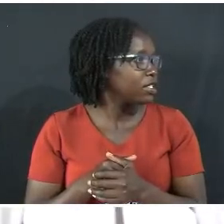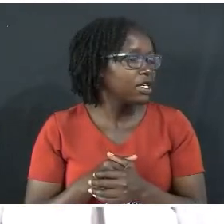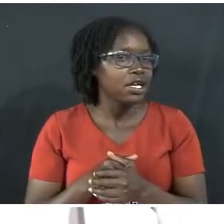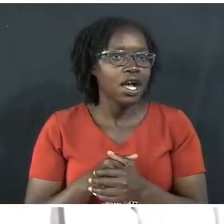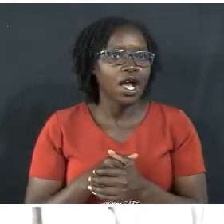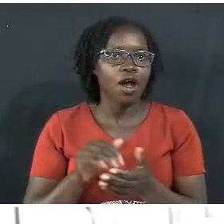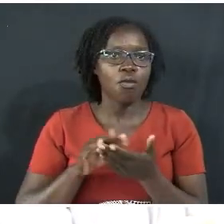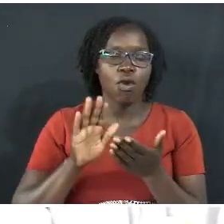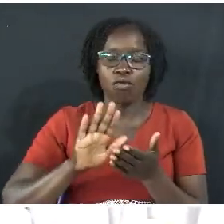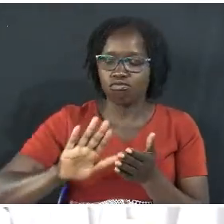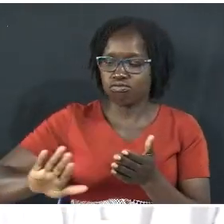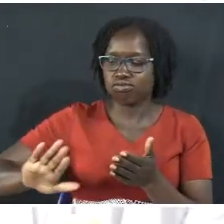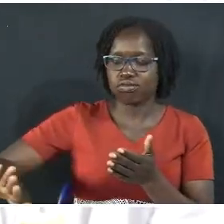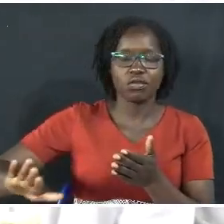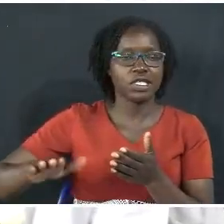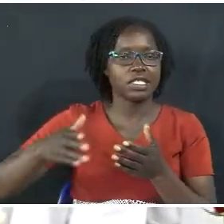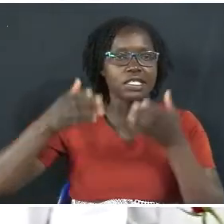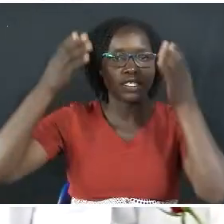Leftover crowns.